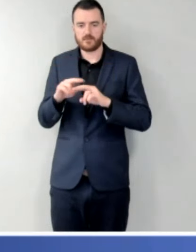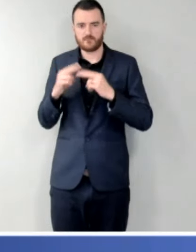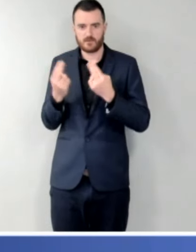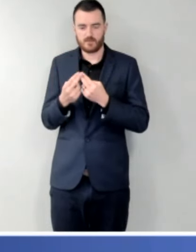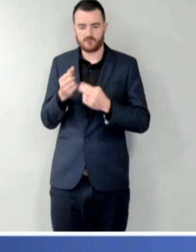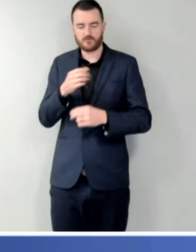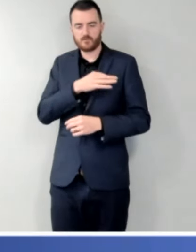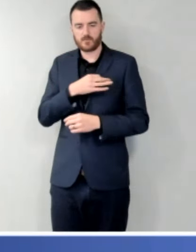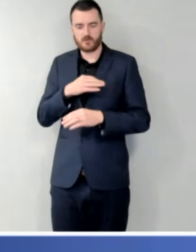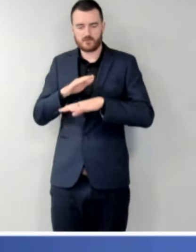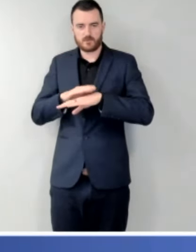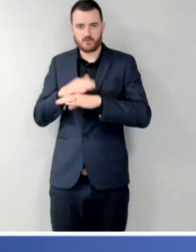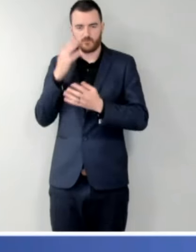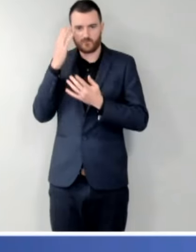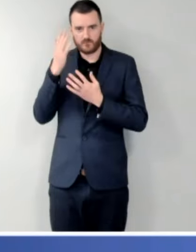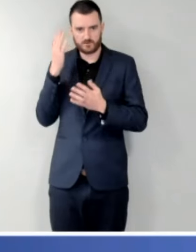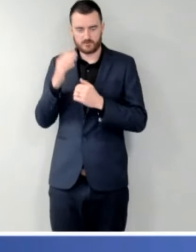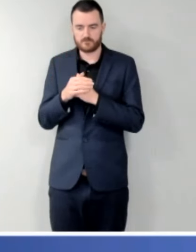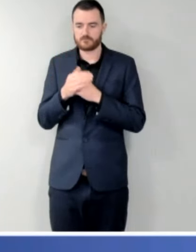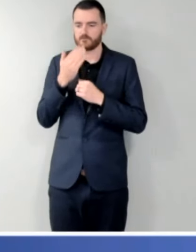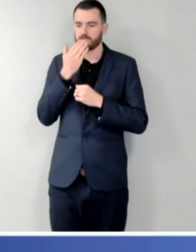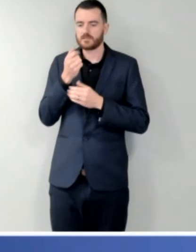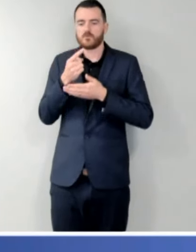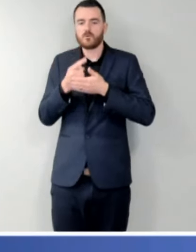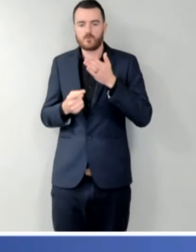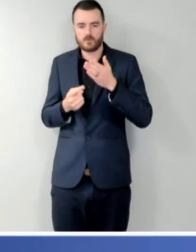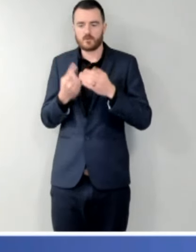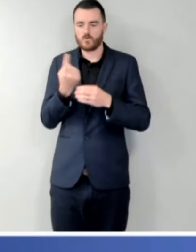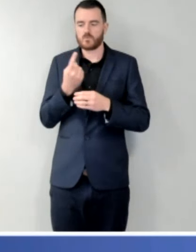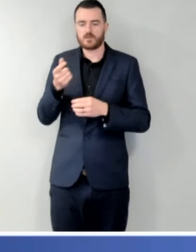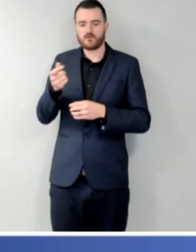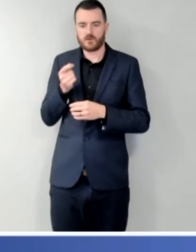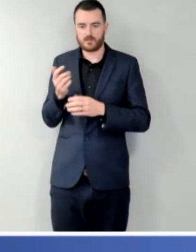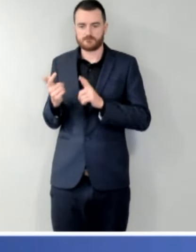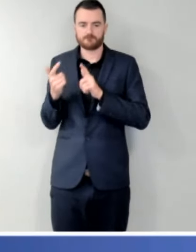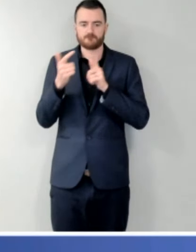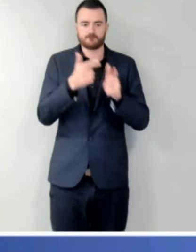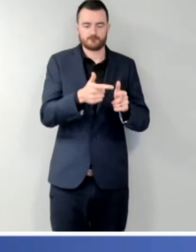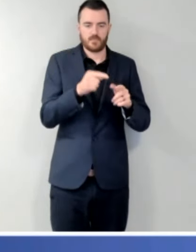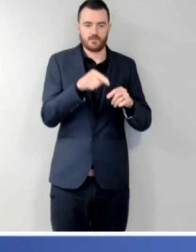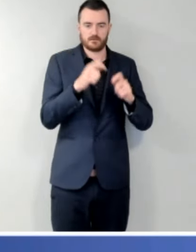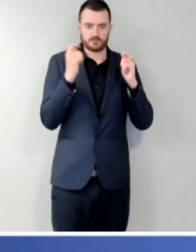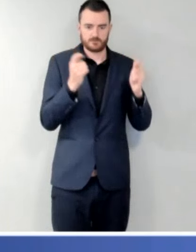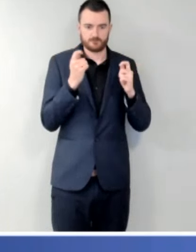reflection. So we'll ask that only those who've been invited to that ceremony follow the wreath from the Great Hall.